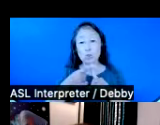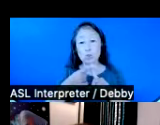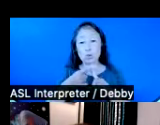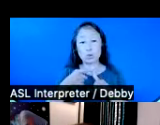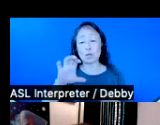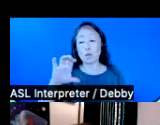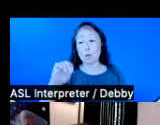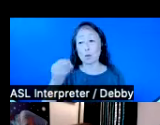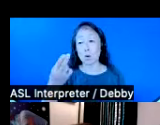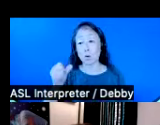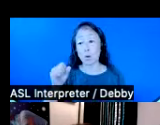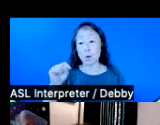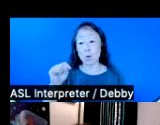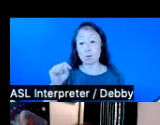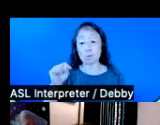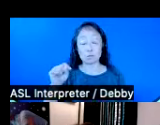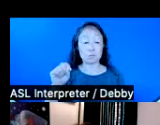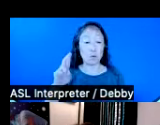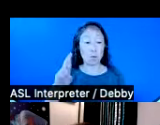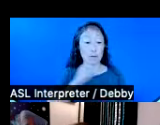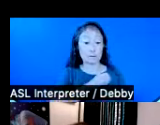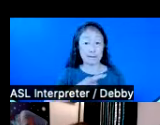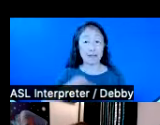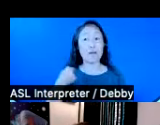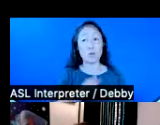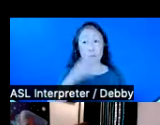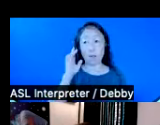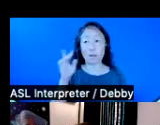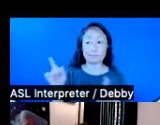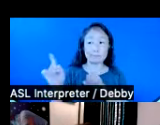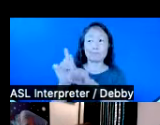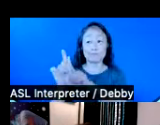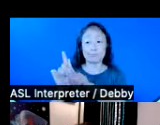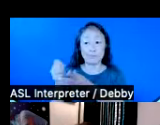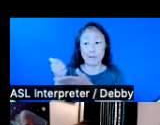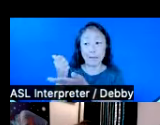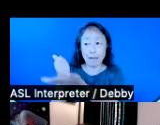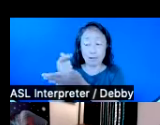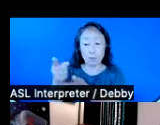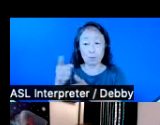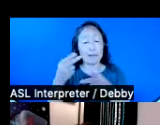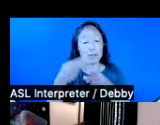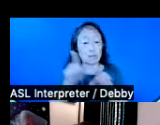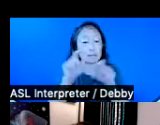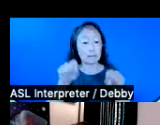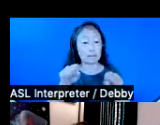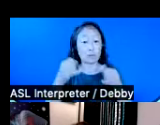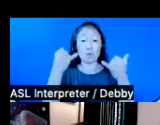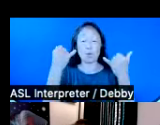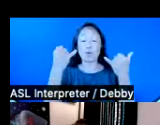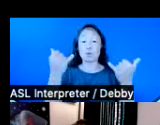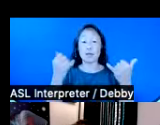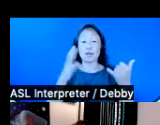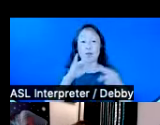we'll get some help as soon as we can. So today we're going to talk about mental health first.